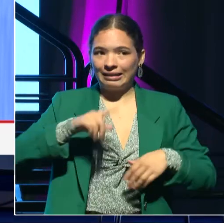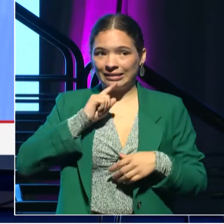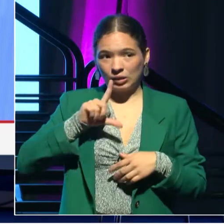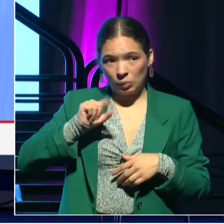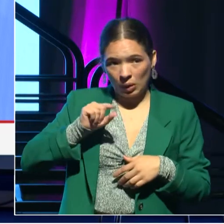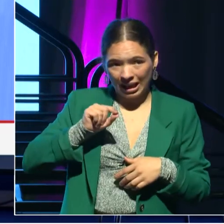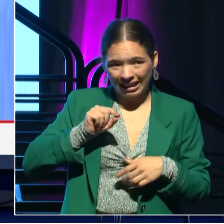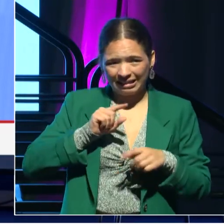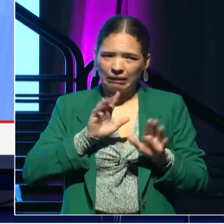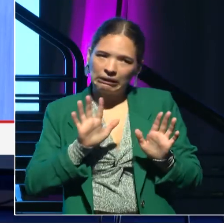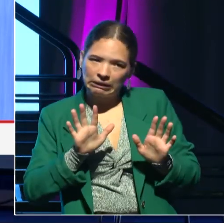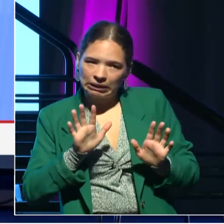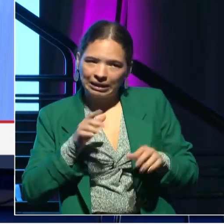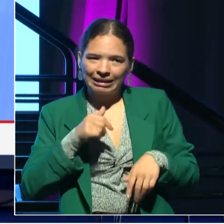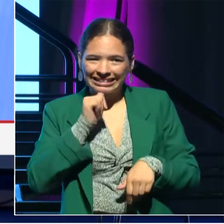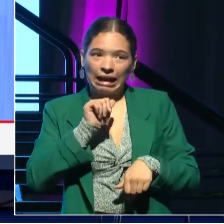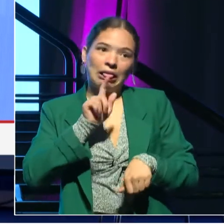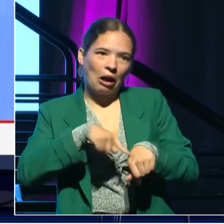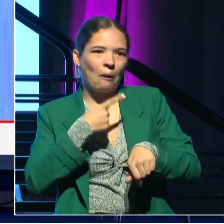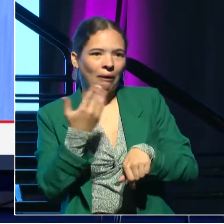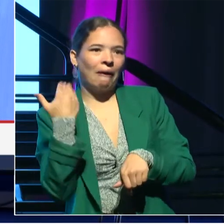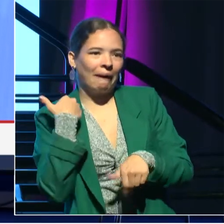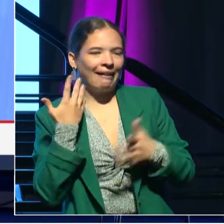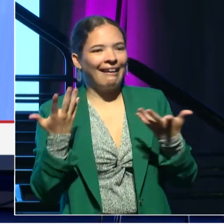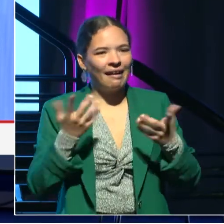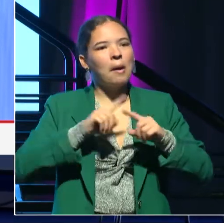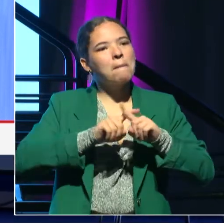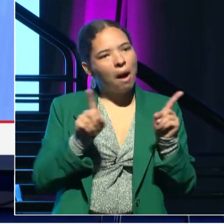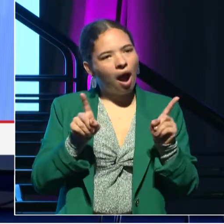But I was part of a first-time home buyer program that